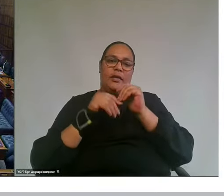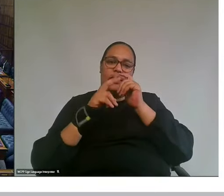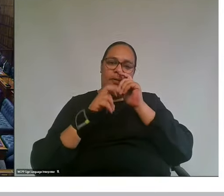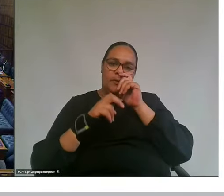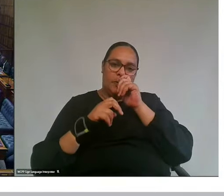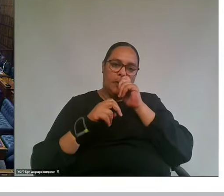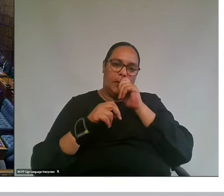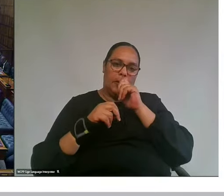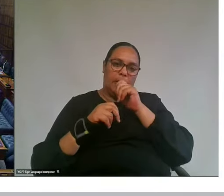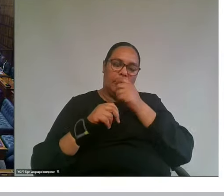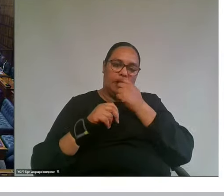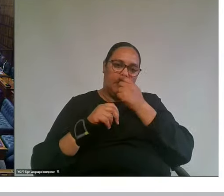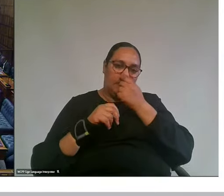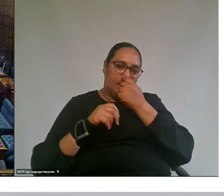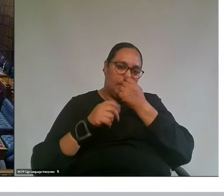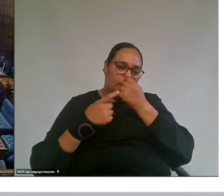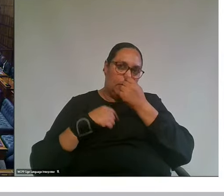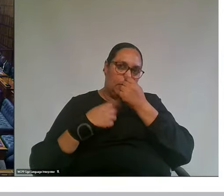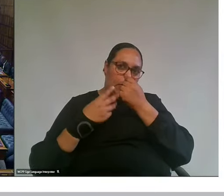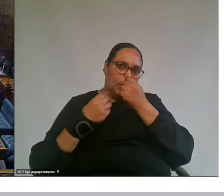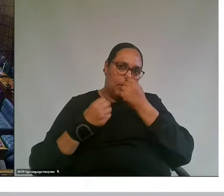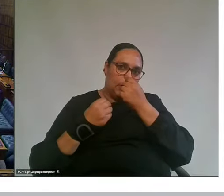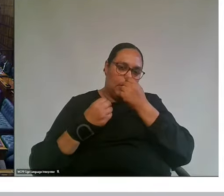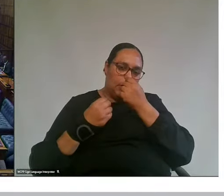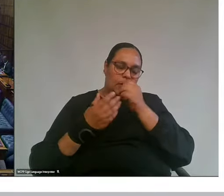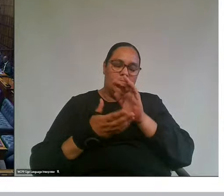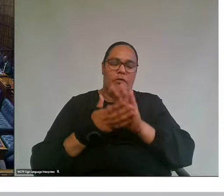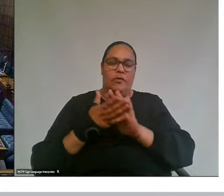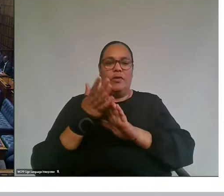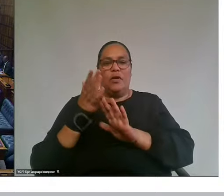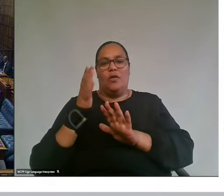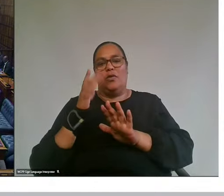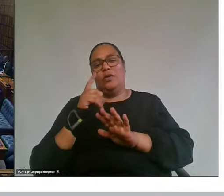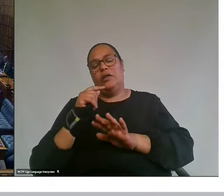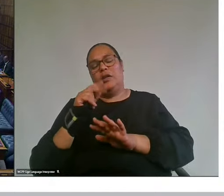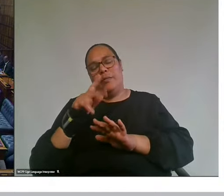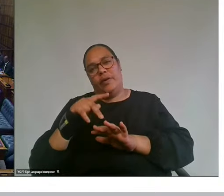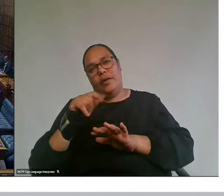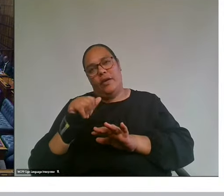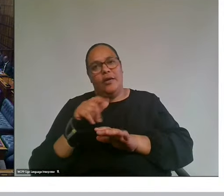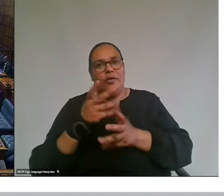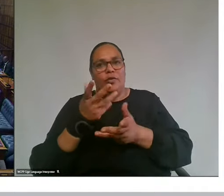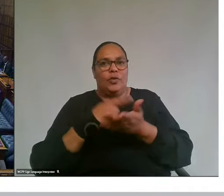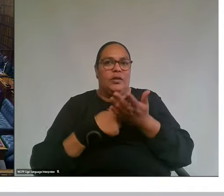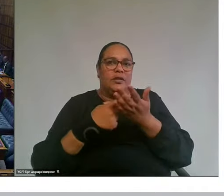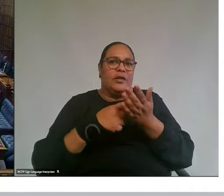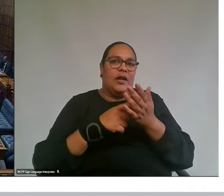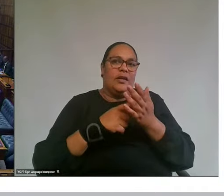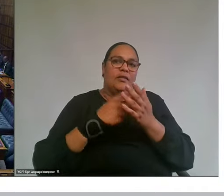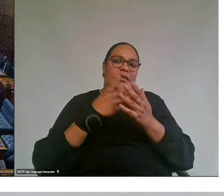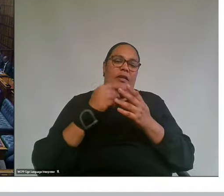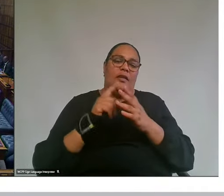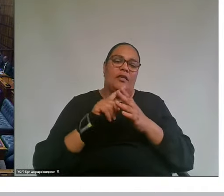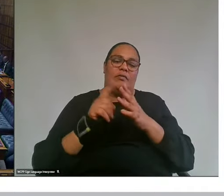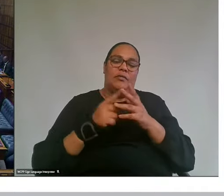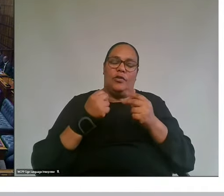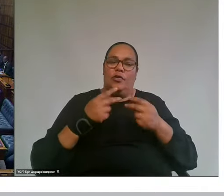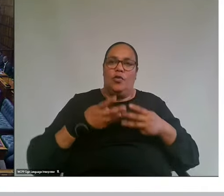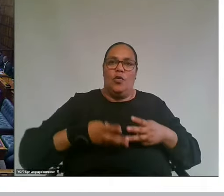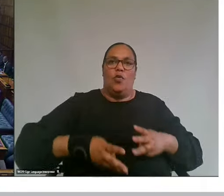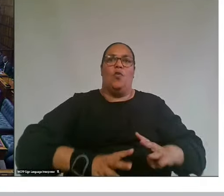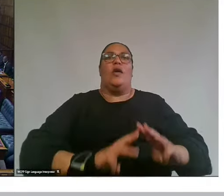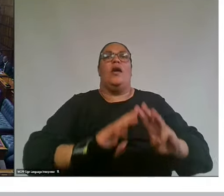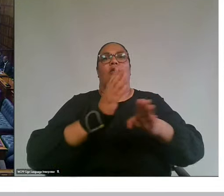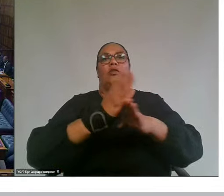review um we have reached out to tnpa uh to discuss and raise a new way of